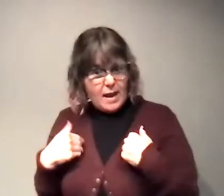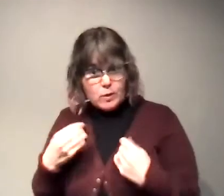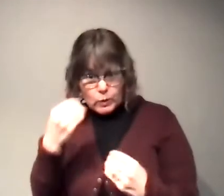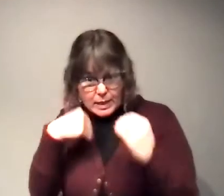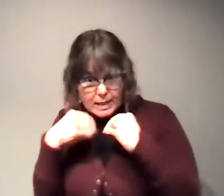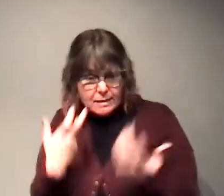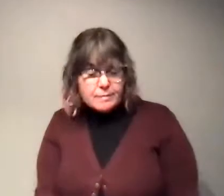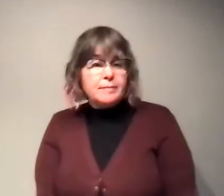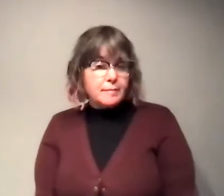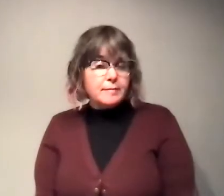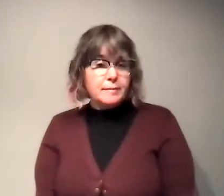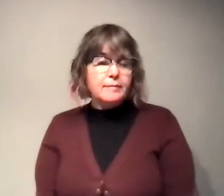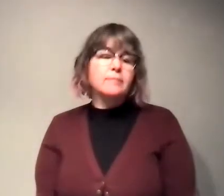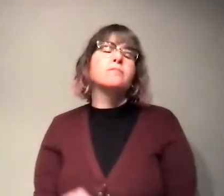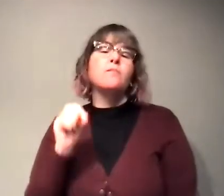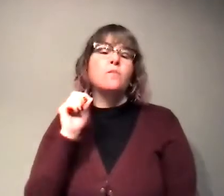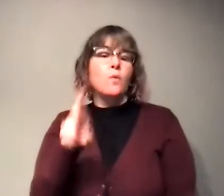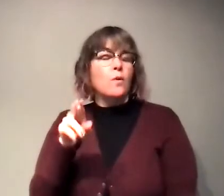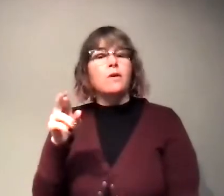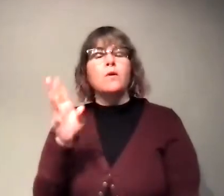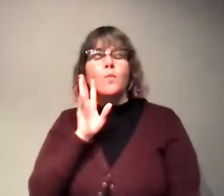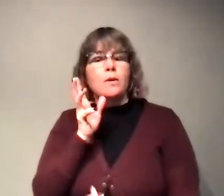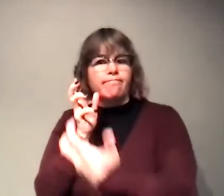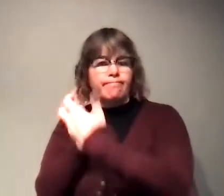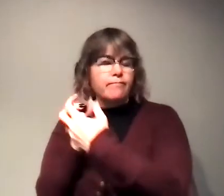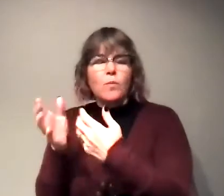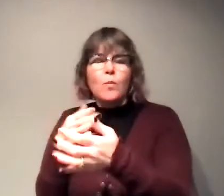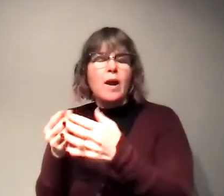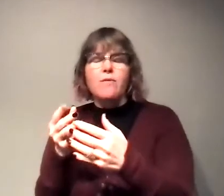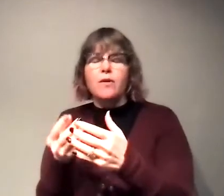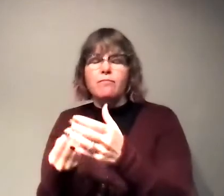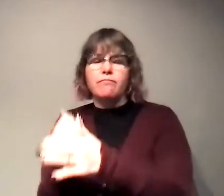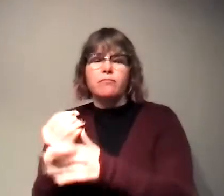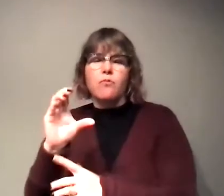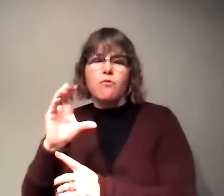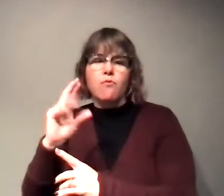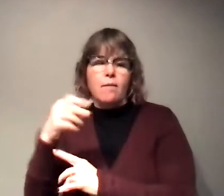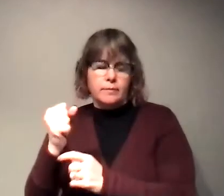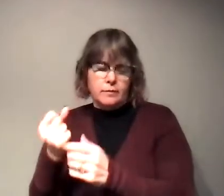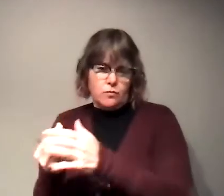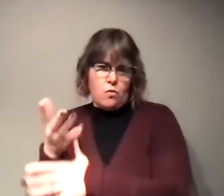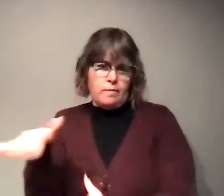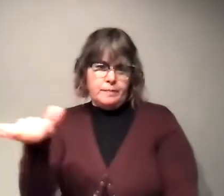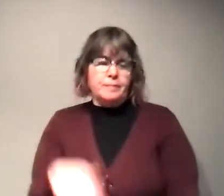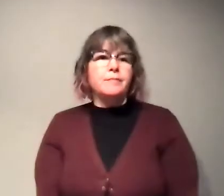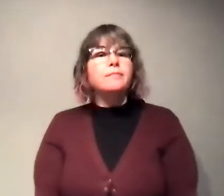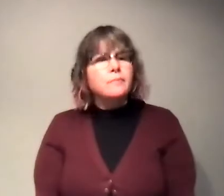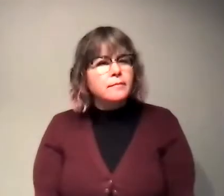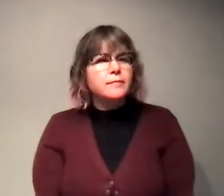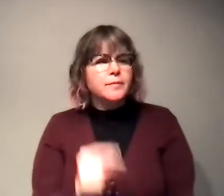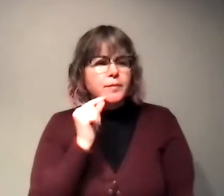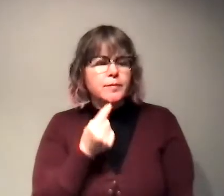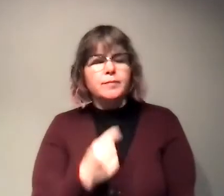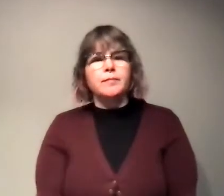them, for example, or that will work well with whatever crops are being grown right next to it. Very cool. One of